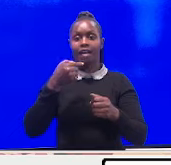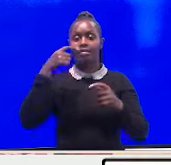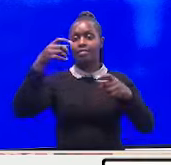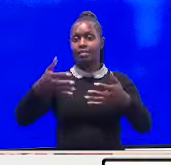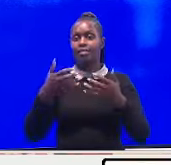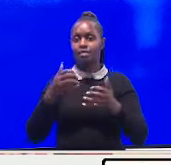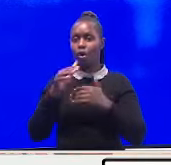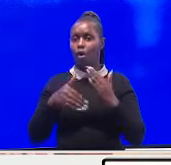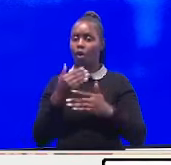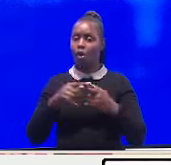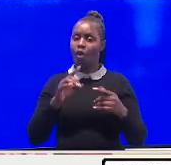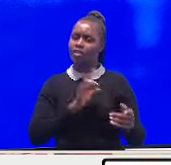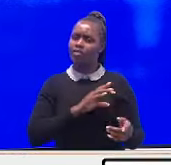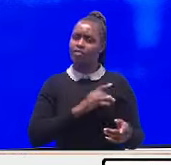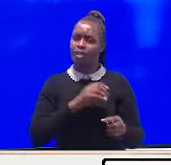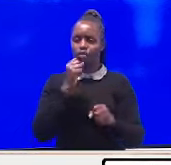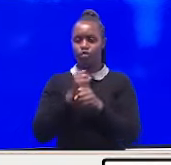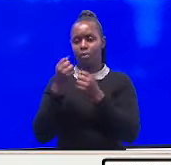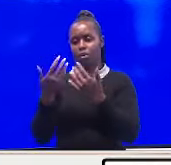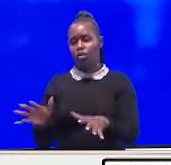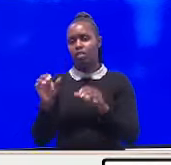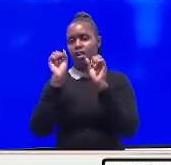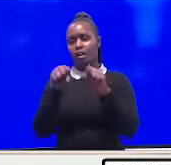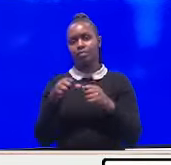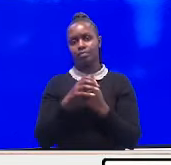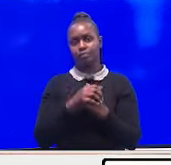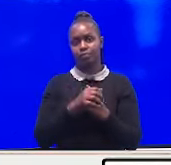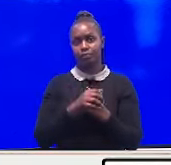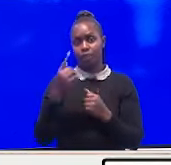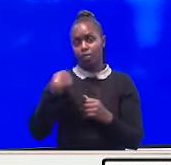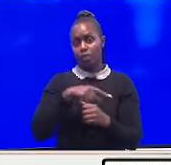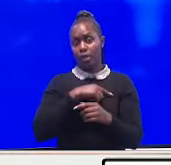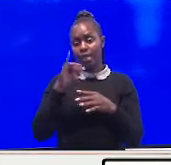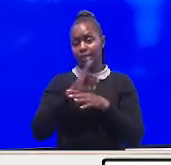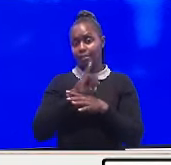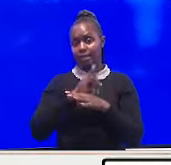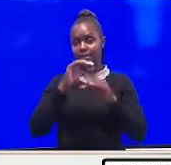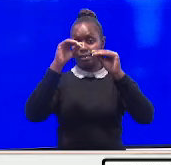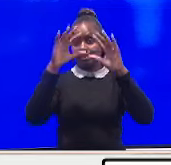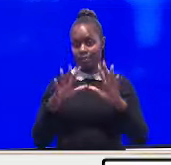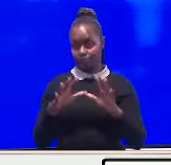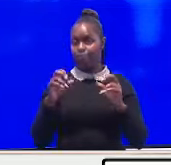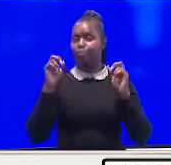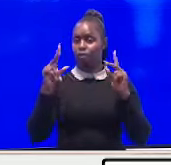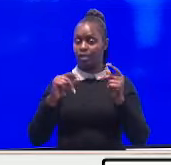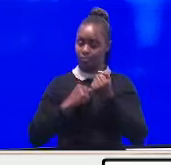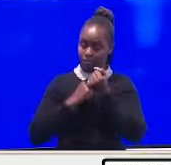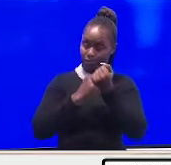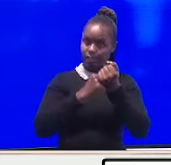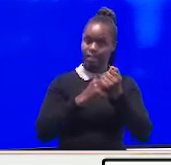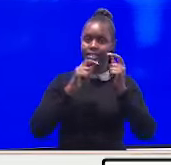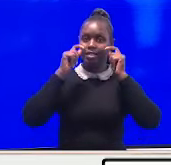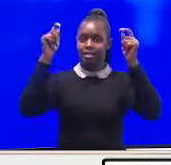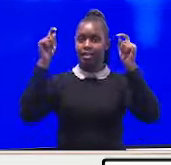while fearing the loss of their jobs. According to us, as intern teachers, we support the strike, but now, since